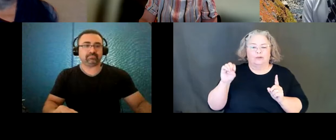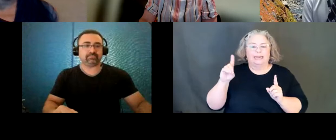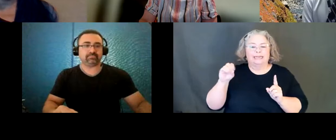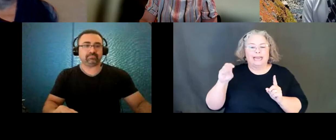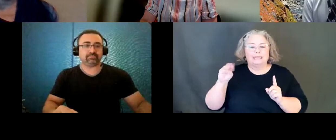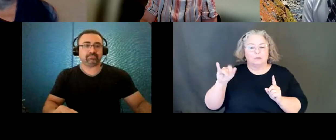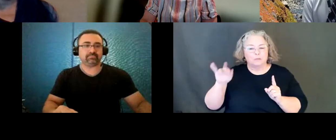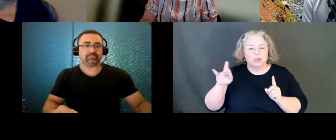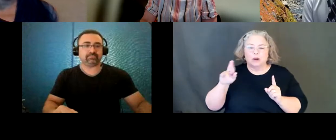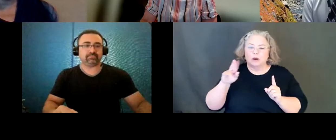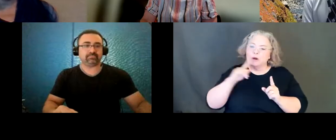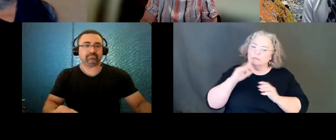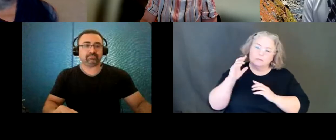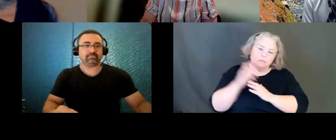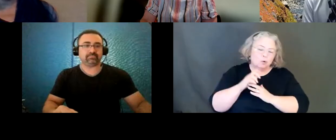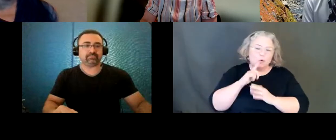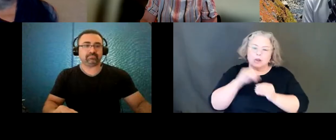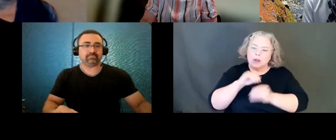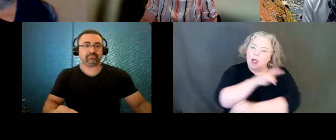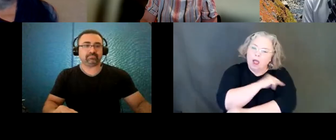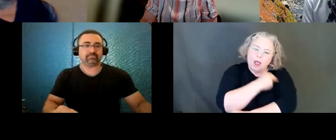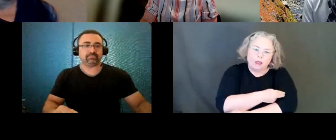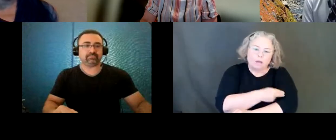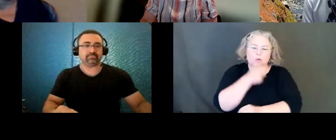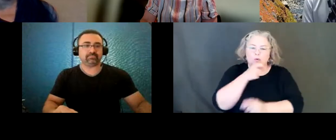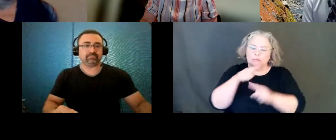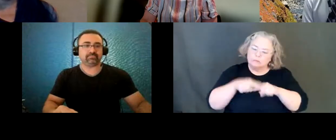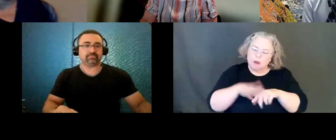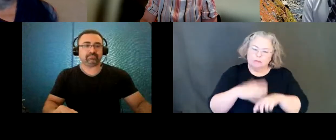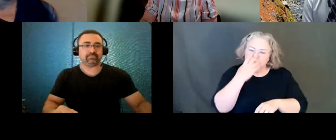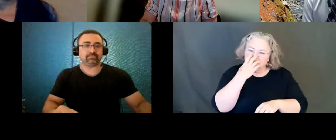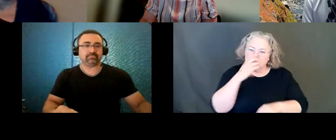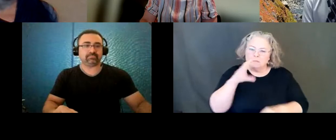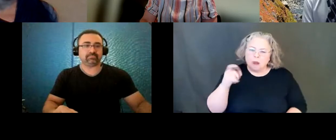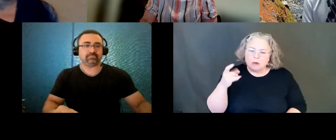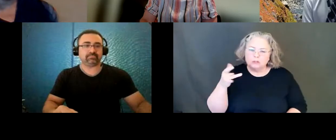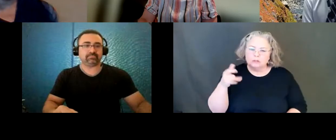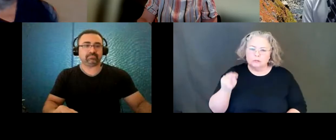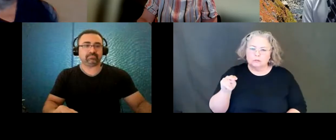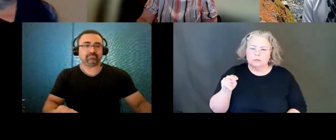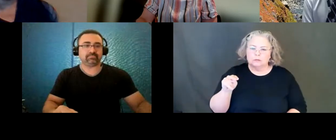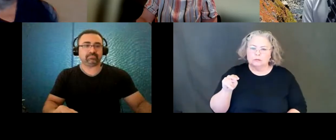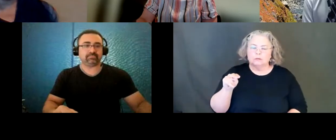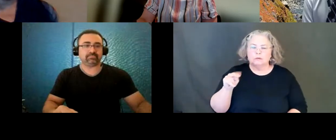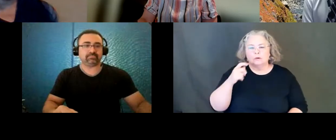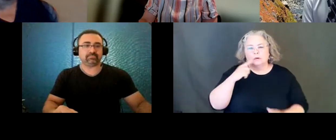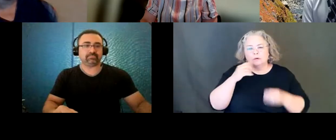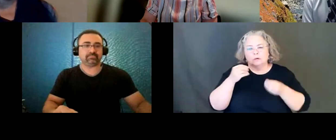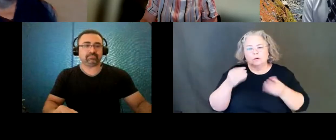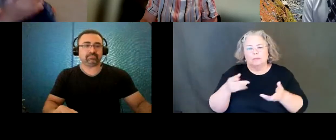people who are hospitalized, who are on oxygen. That's when it provides